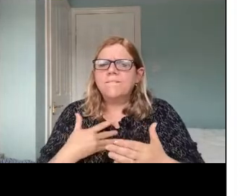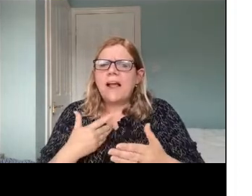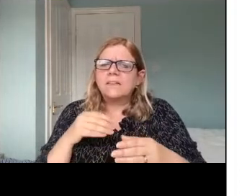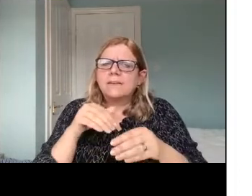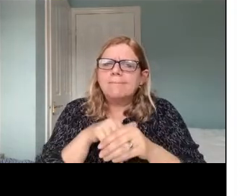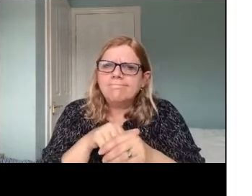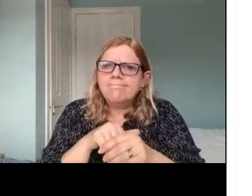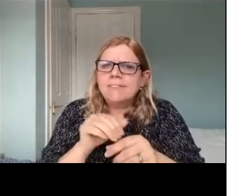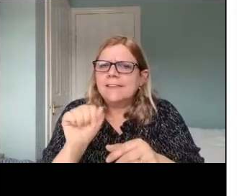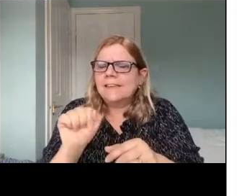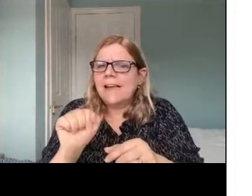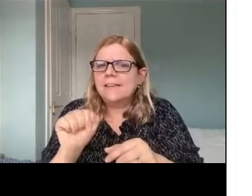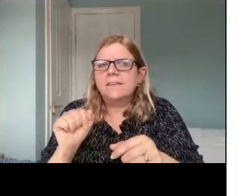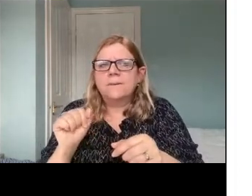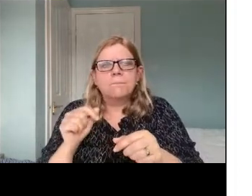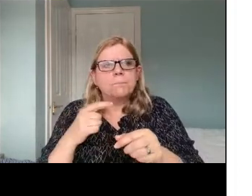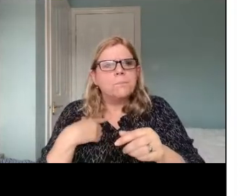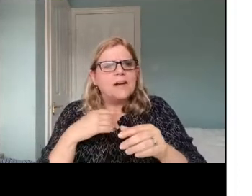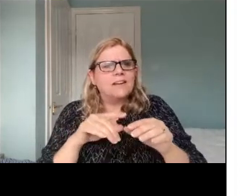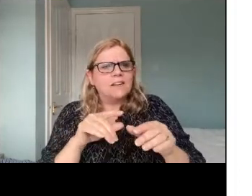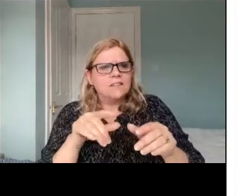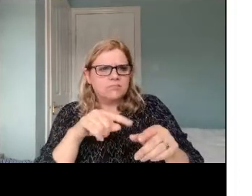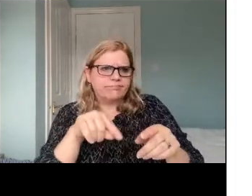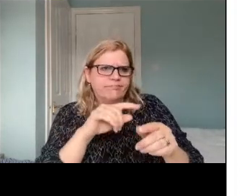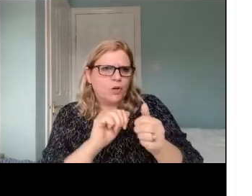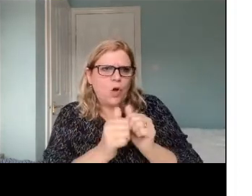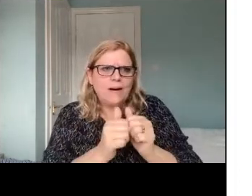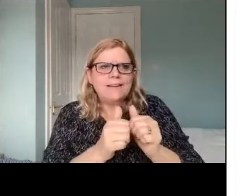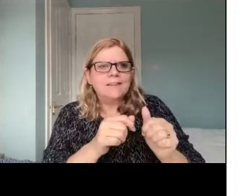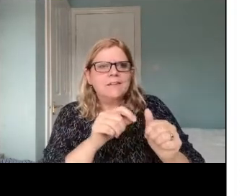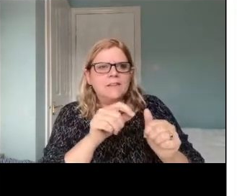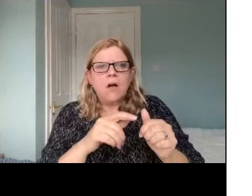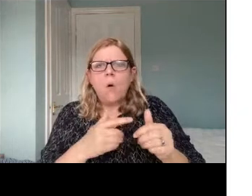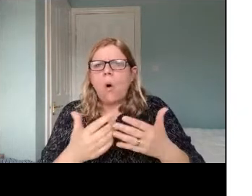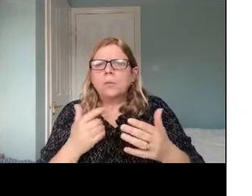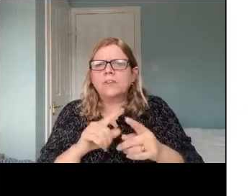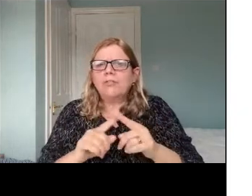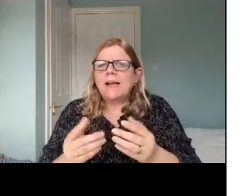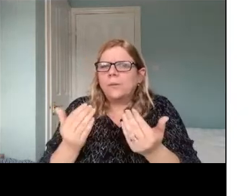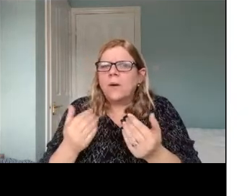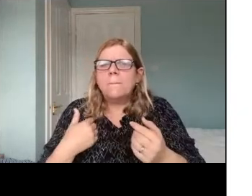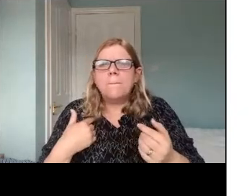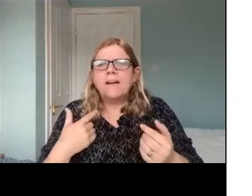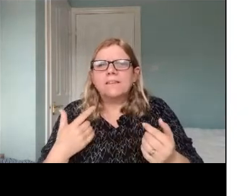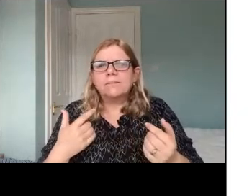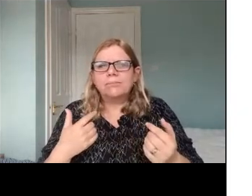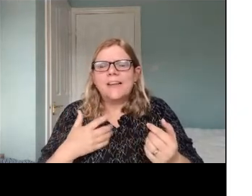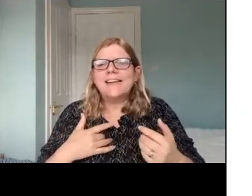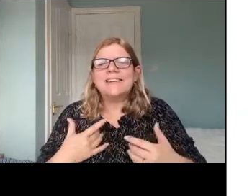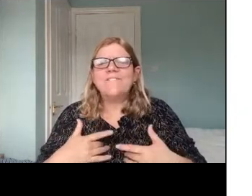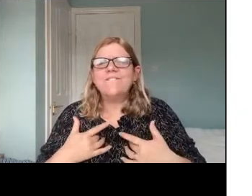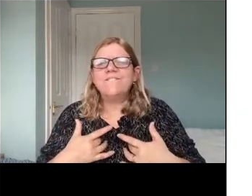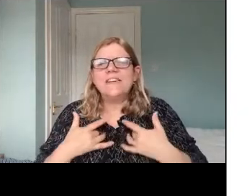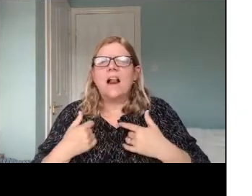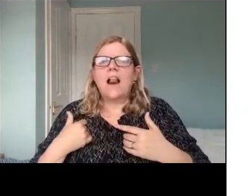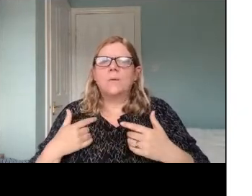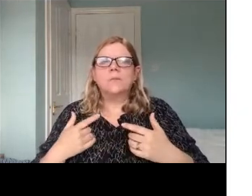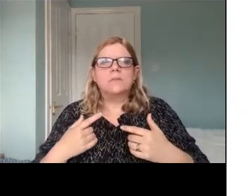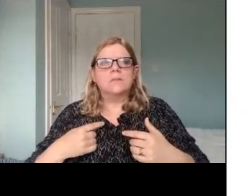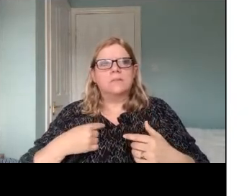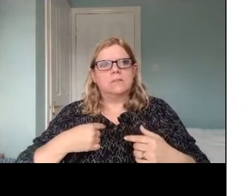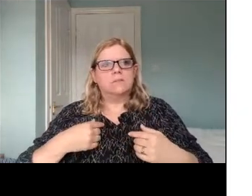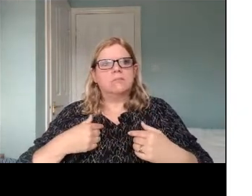young people. And I've always felt very invested in and very involved in colleagues who were trying to welcome